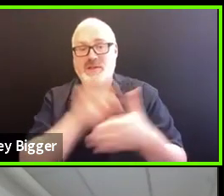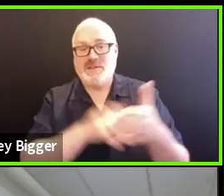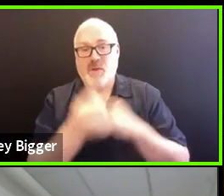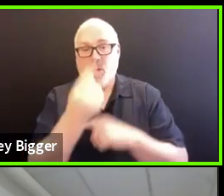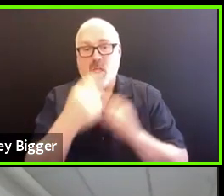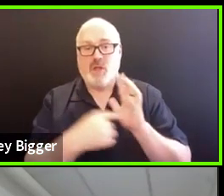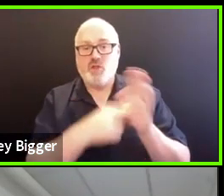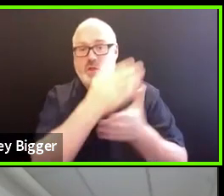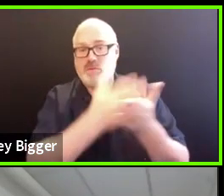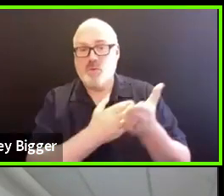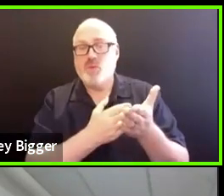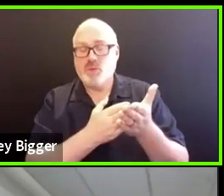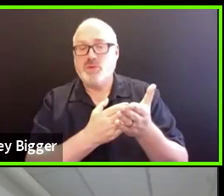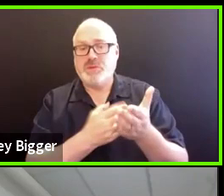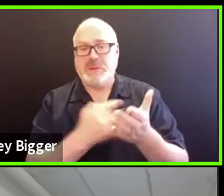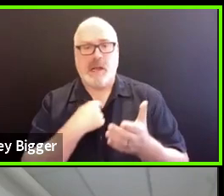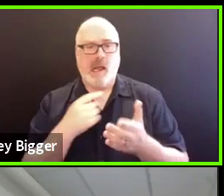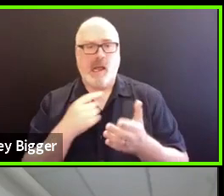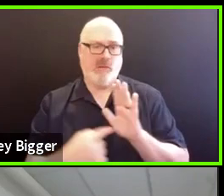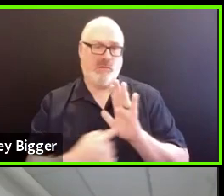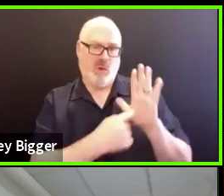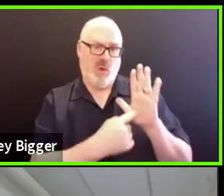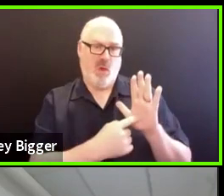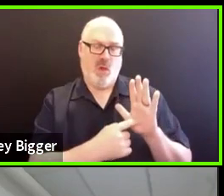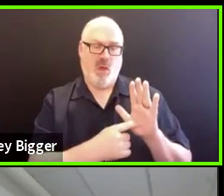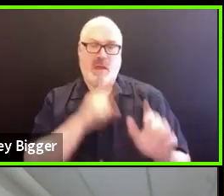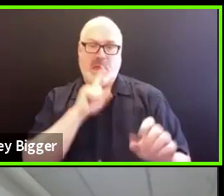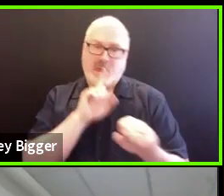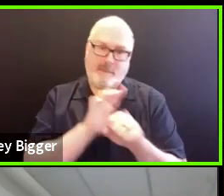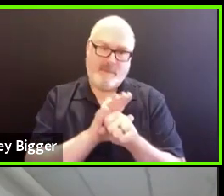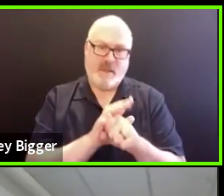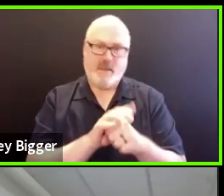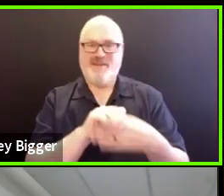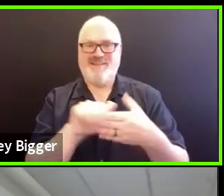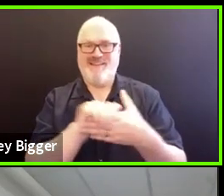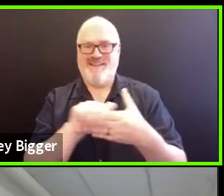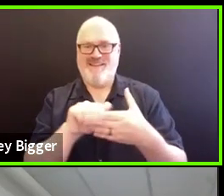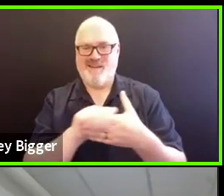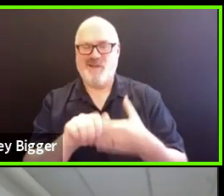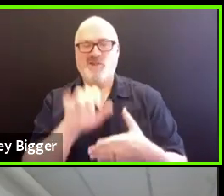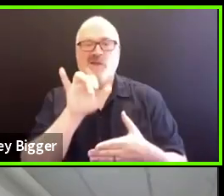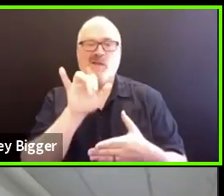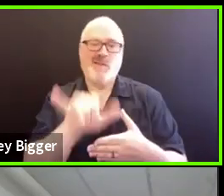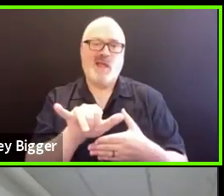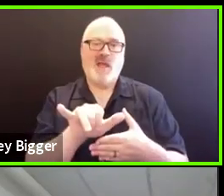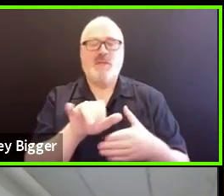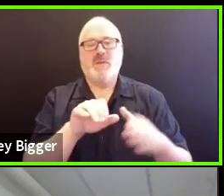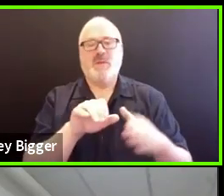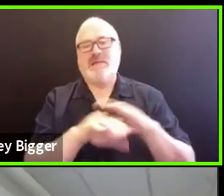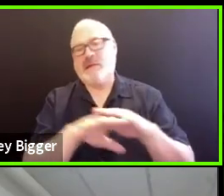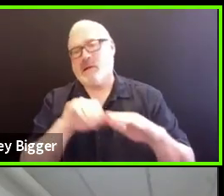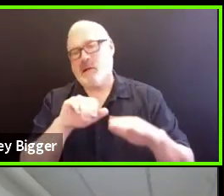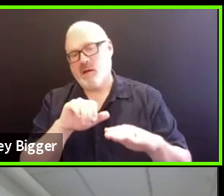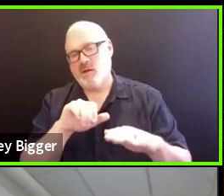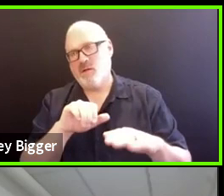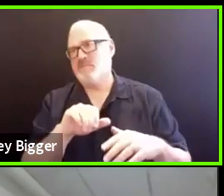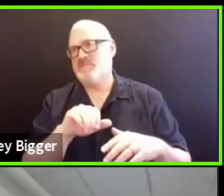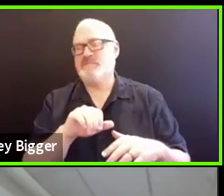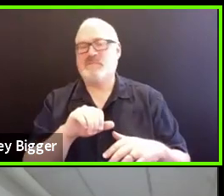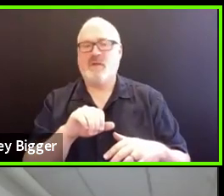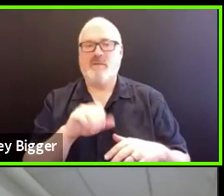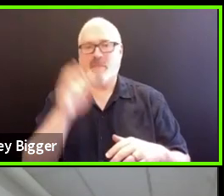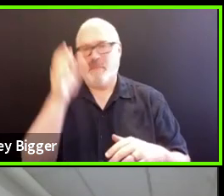portion that is what I refer to as committed cash. That's sort of what's going in and out of the